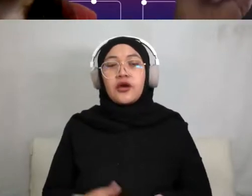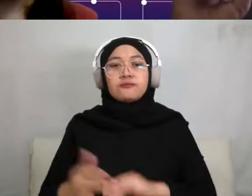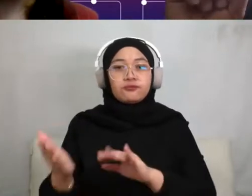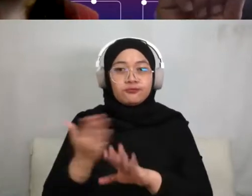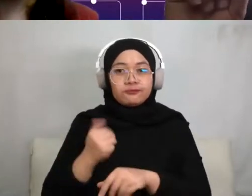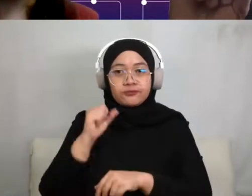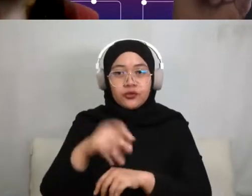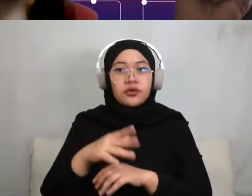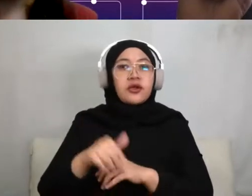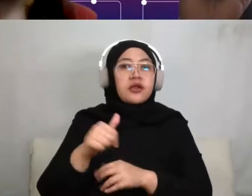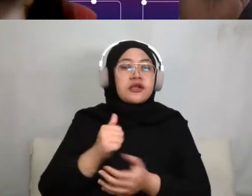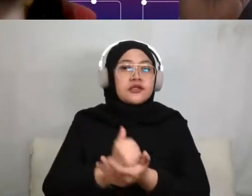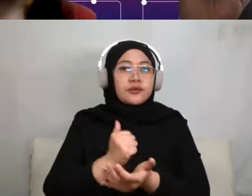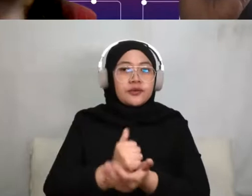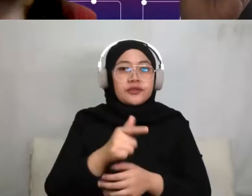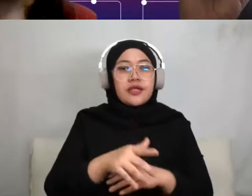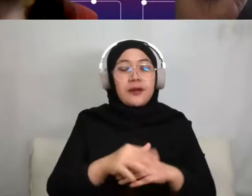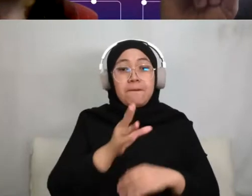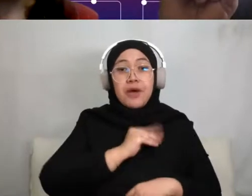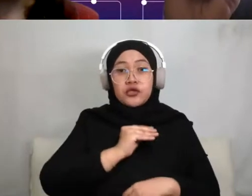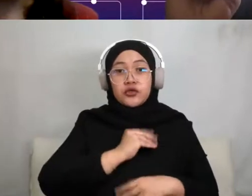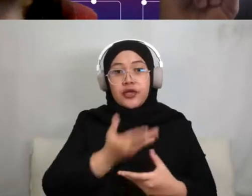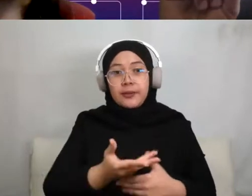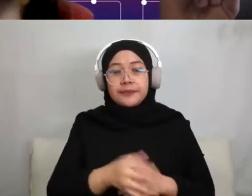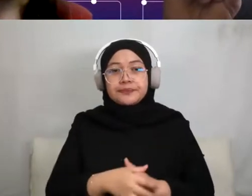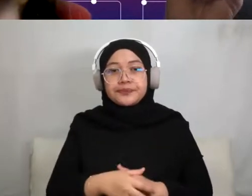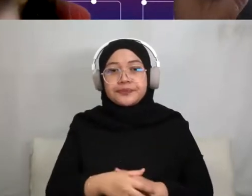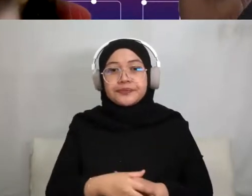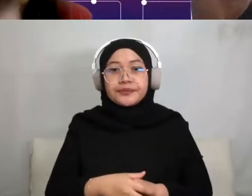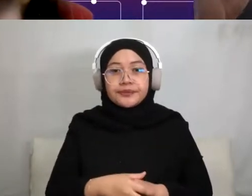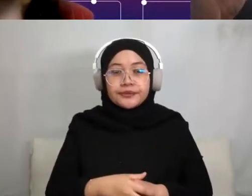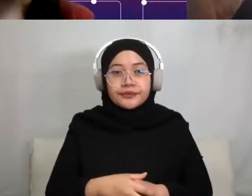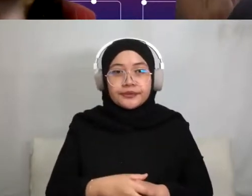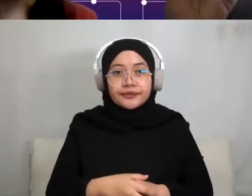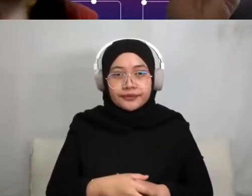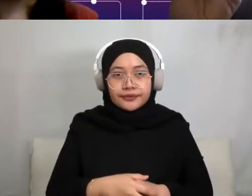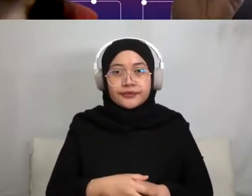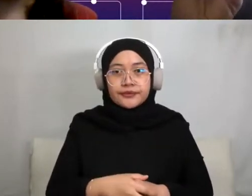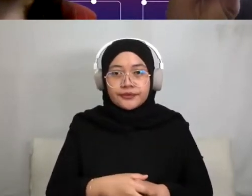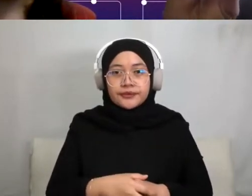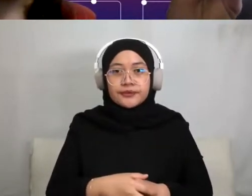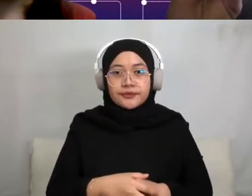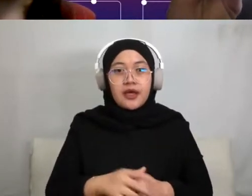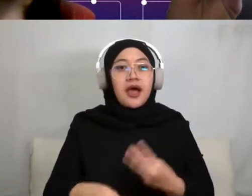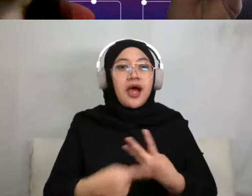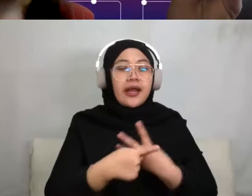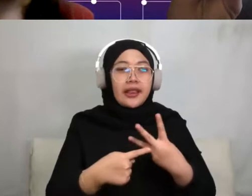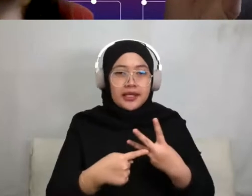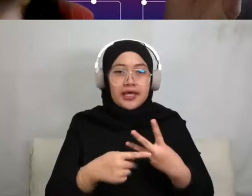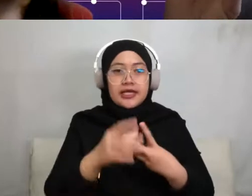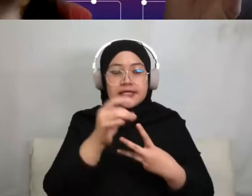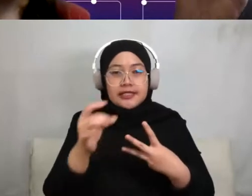this major point. What I am trying to say is that there are three types of public transport